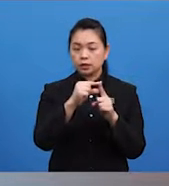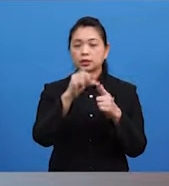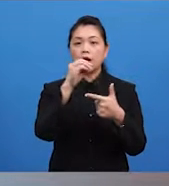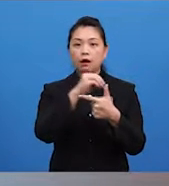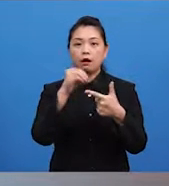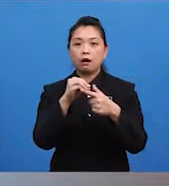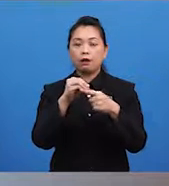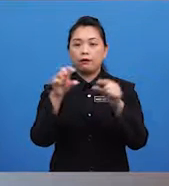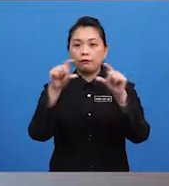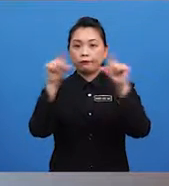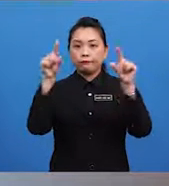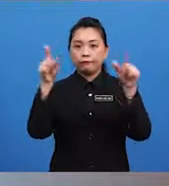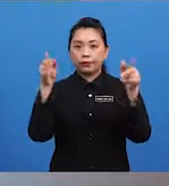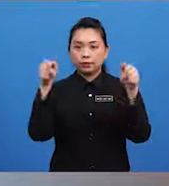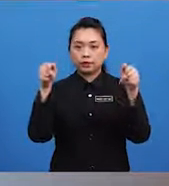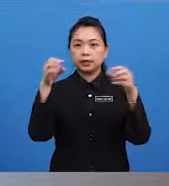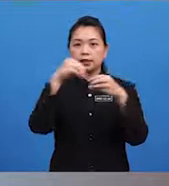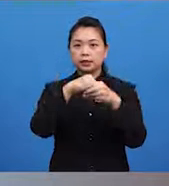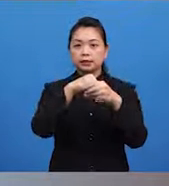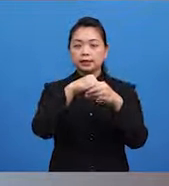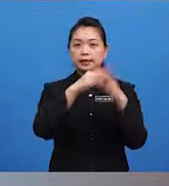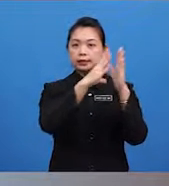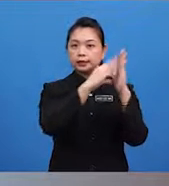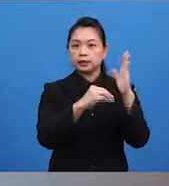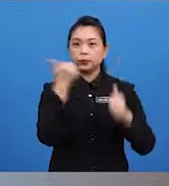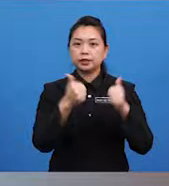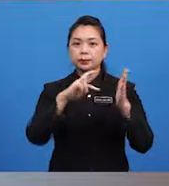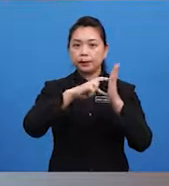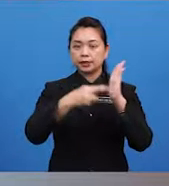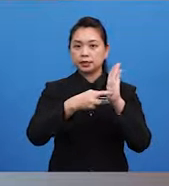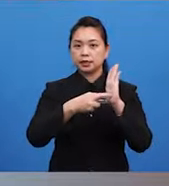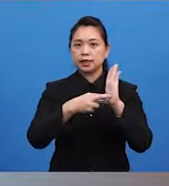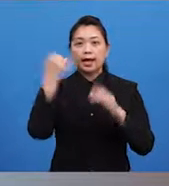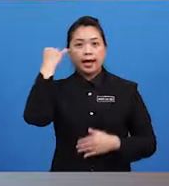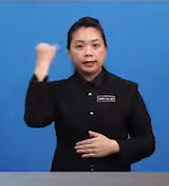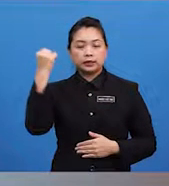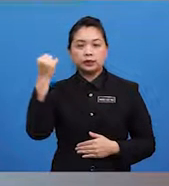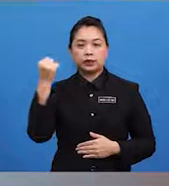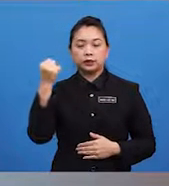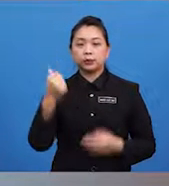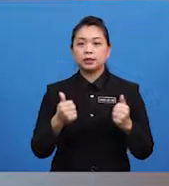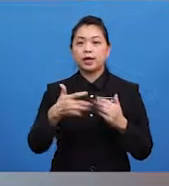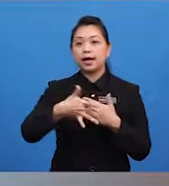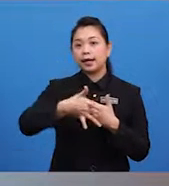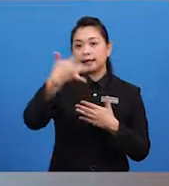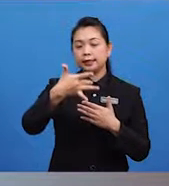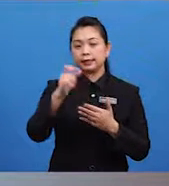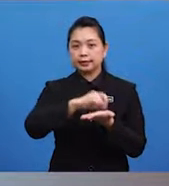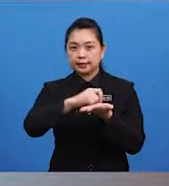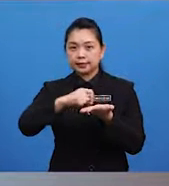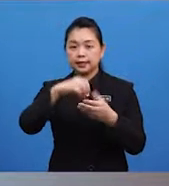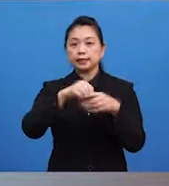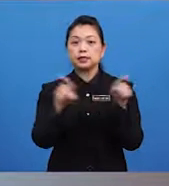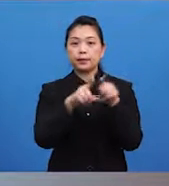text, which is a means of acquiring other ideas which were earlier stated in the same paragraph or passage.